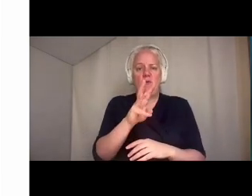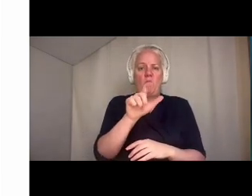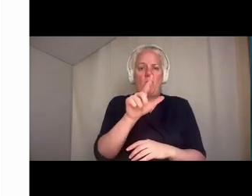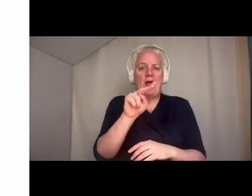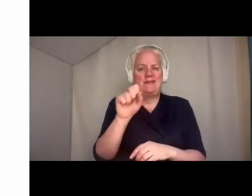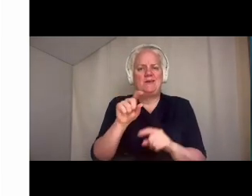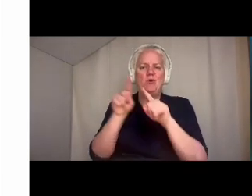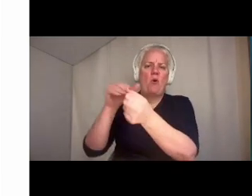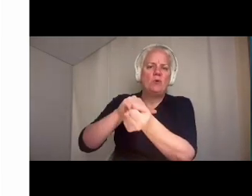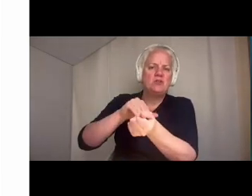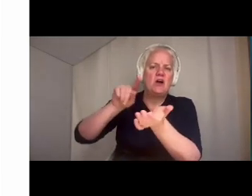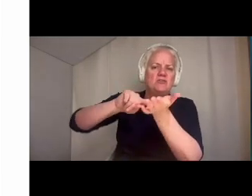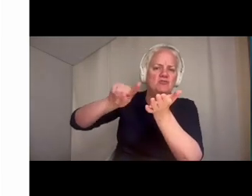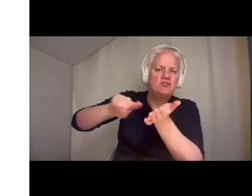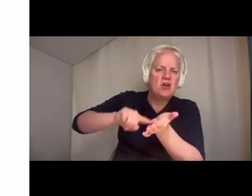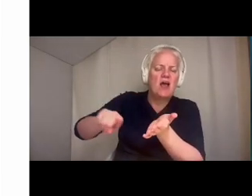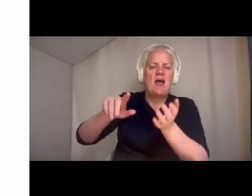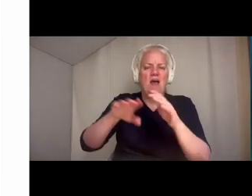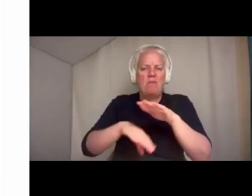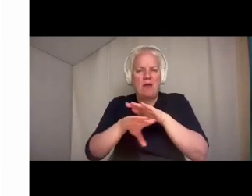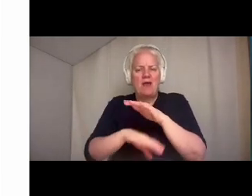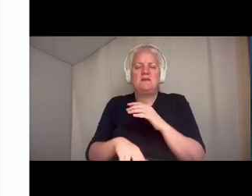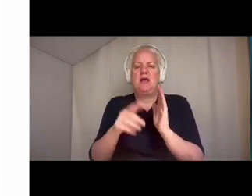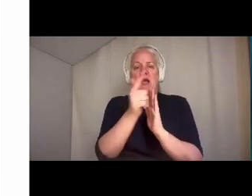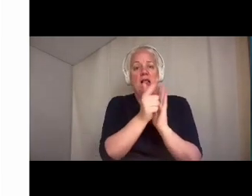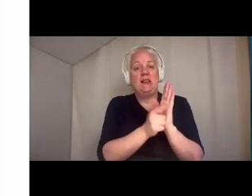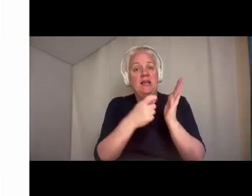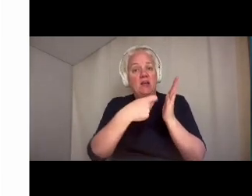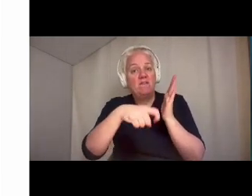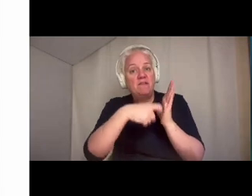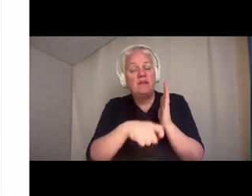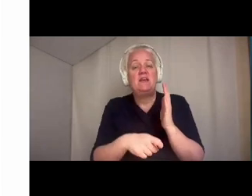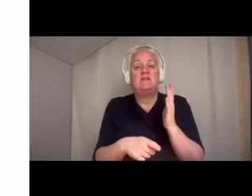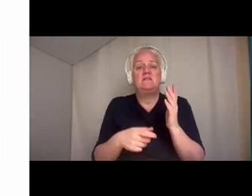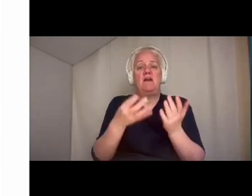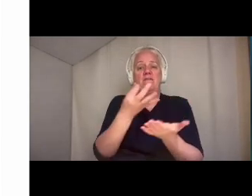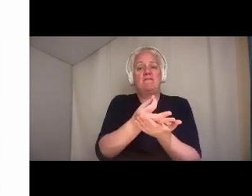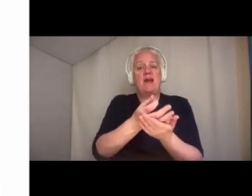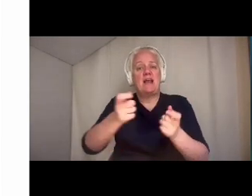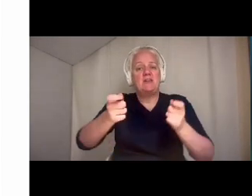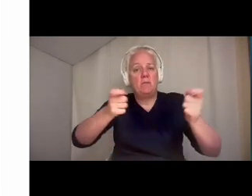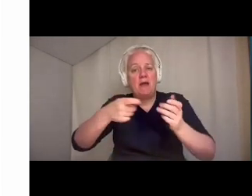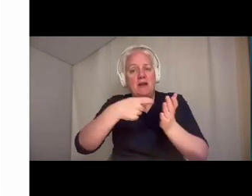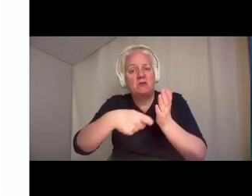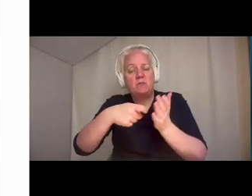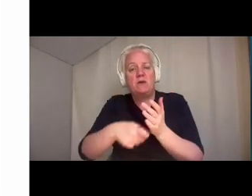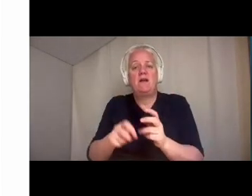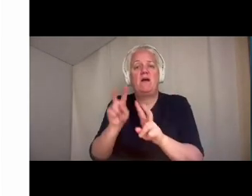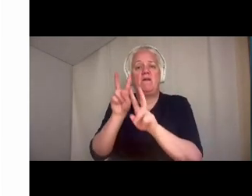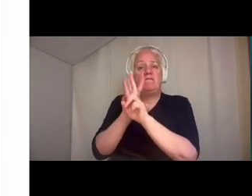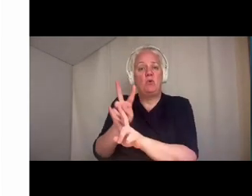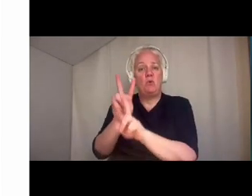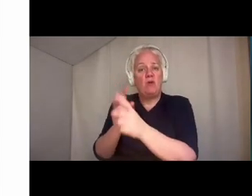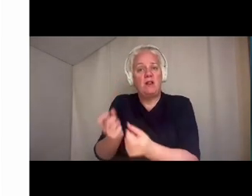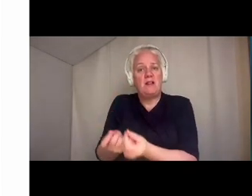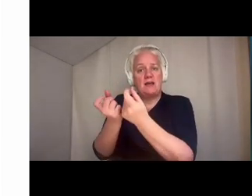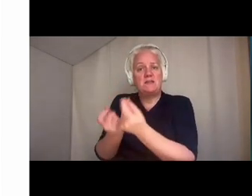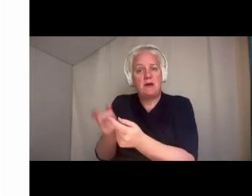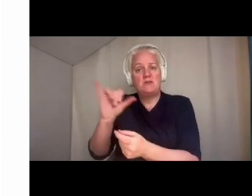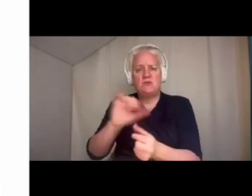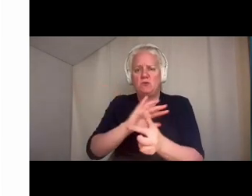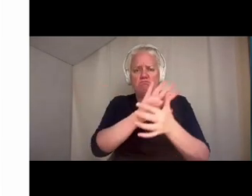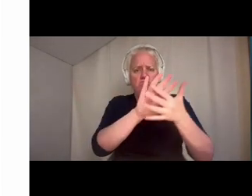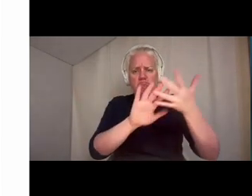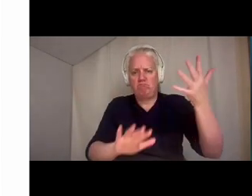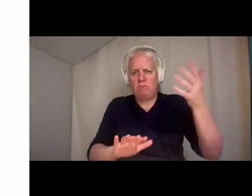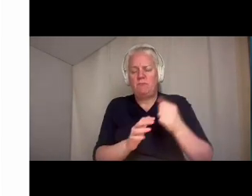services, legal fees, financial management, as well as funeral and burial expenses. And the tip here